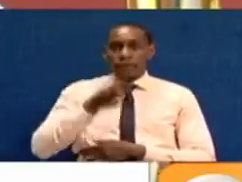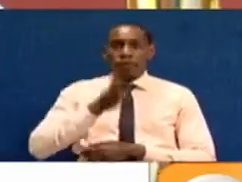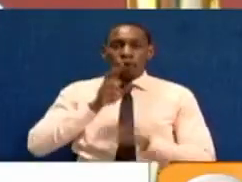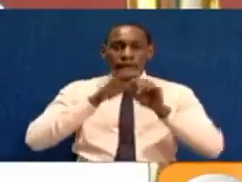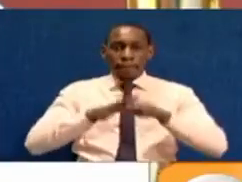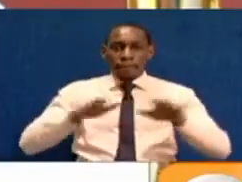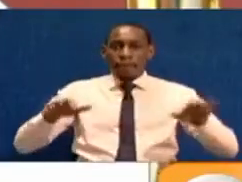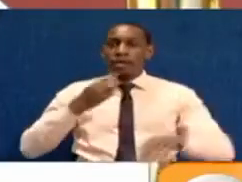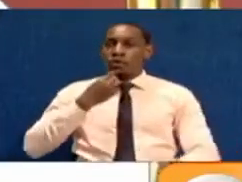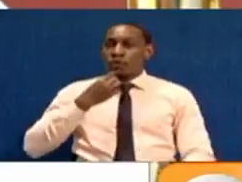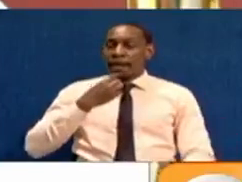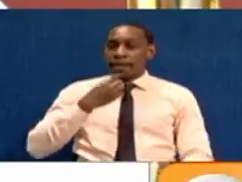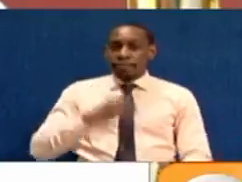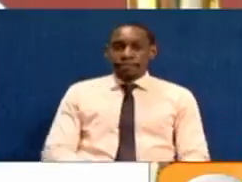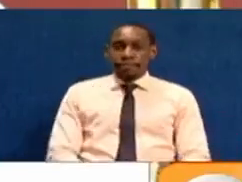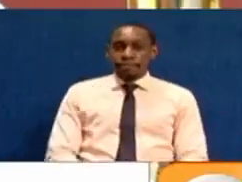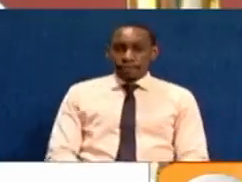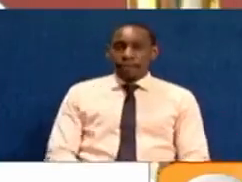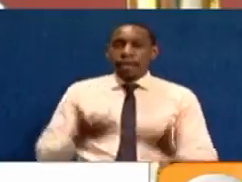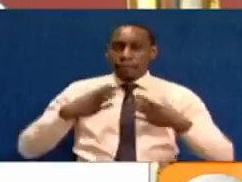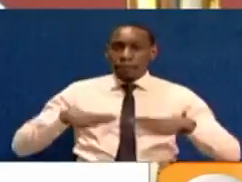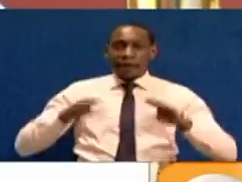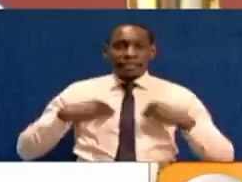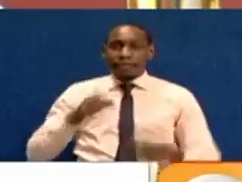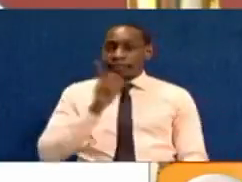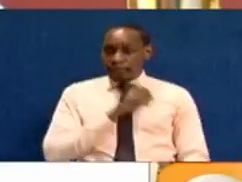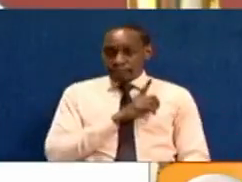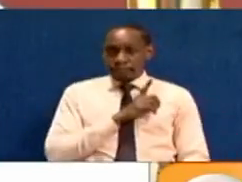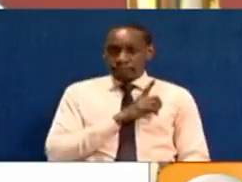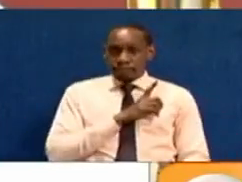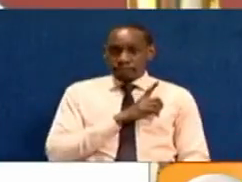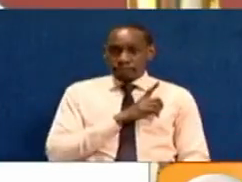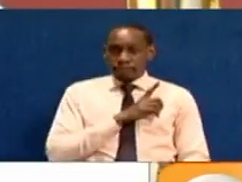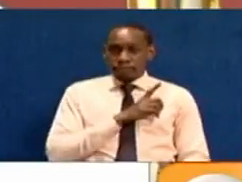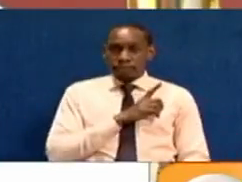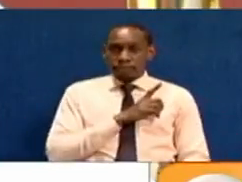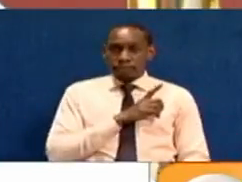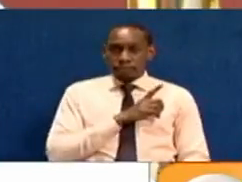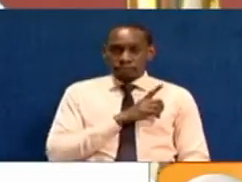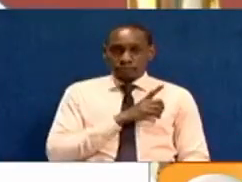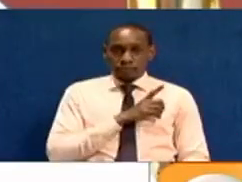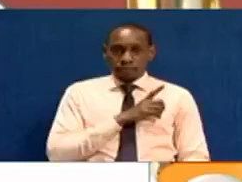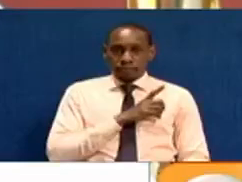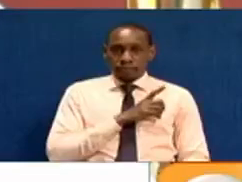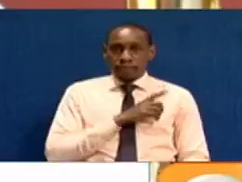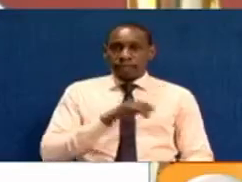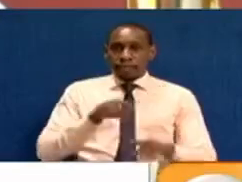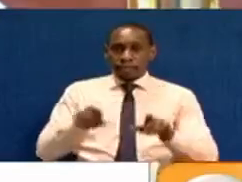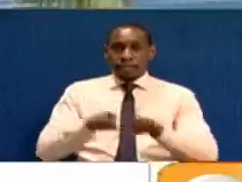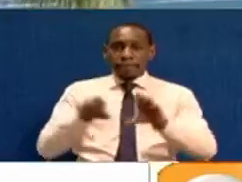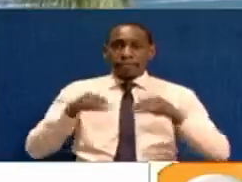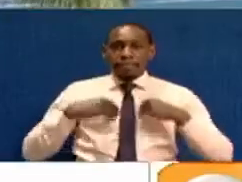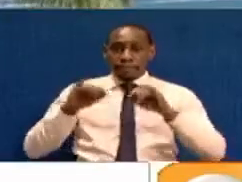in Turkana. So people have accepted and adapted to the new